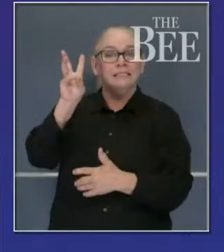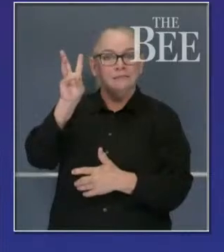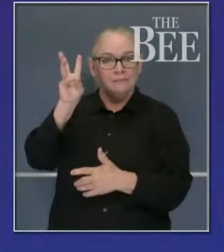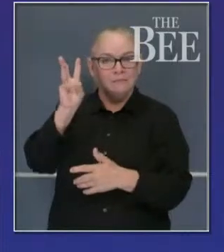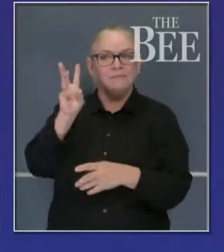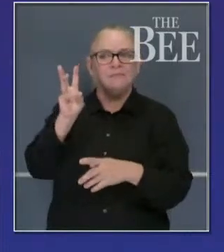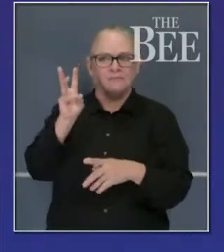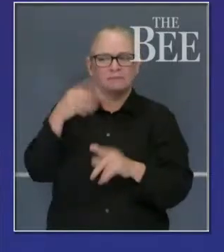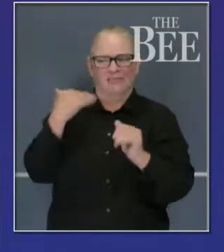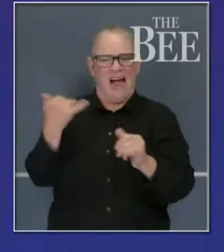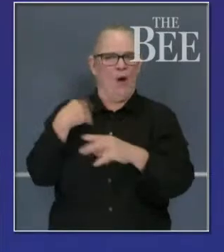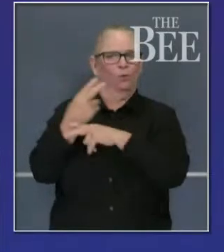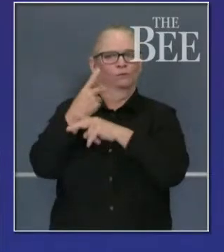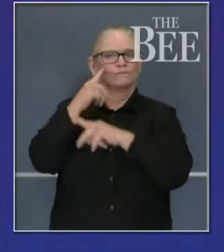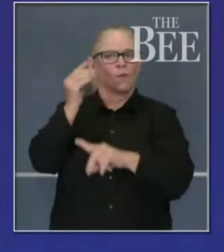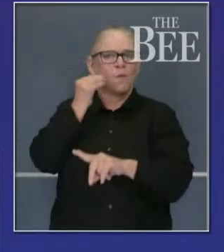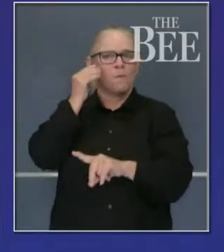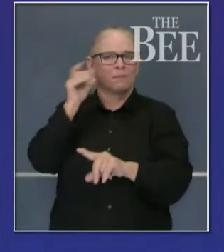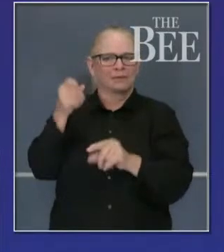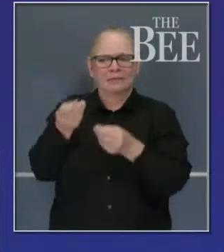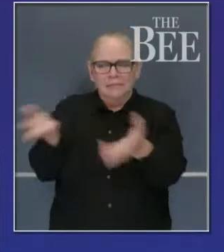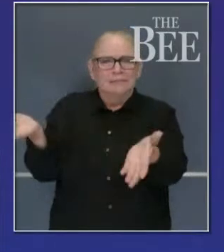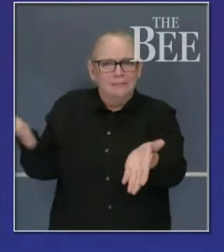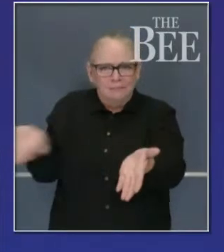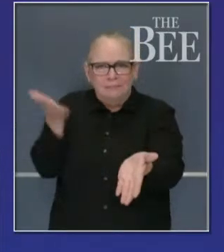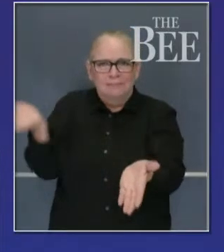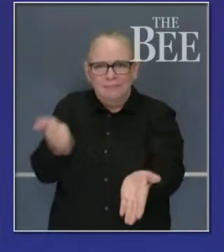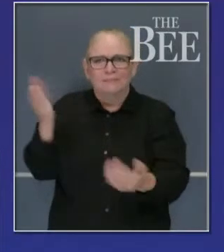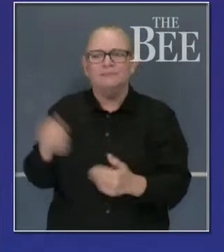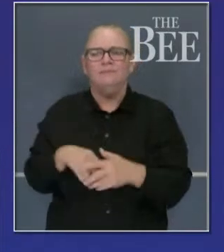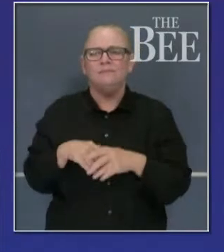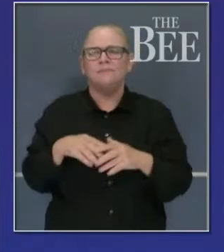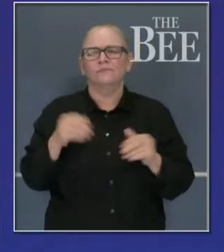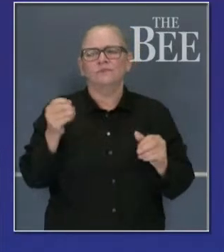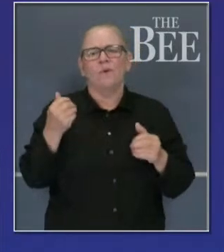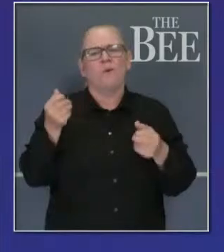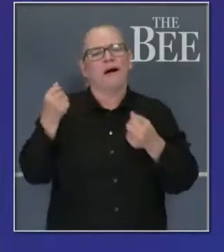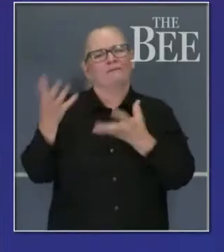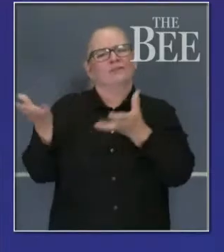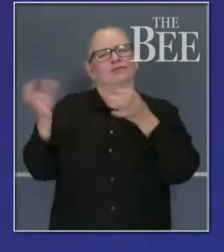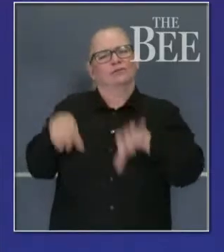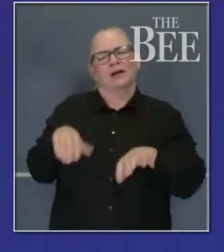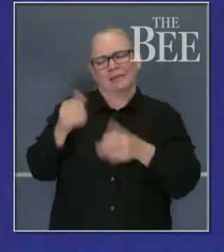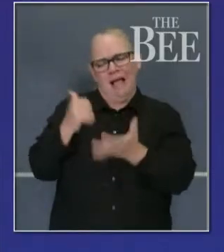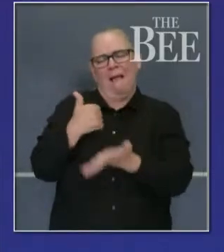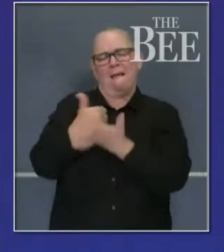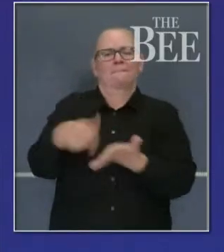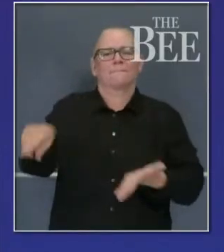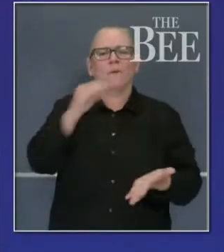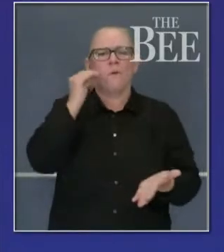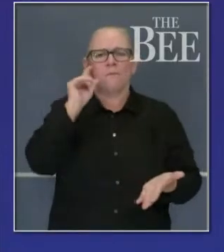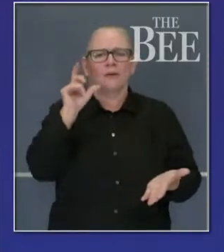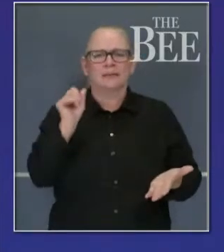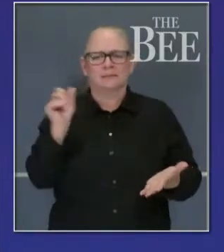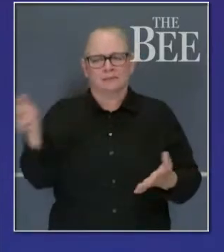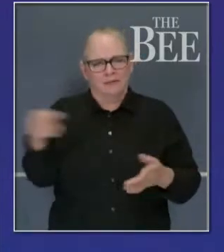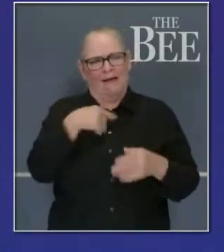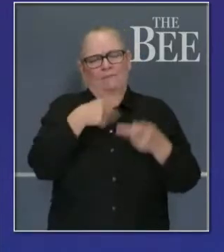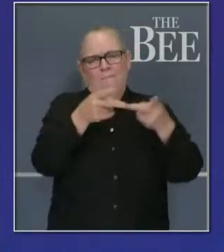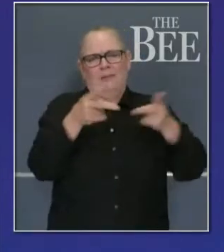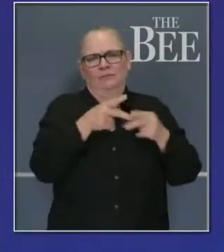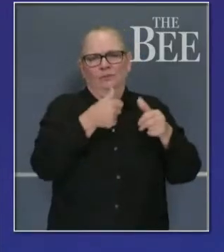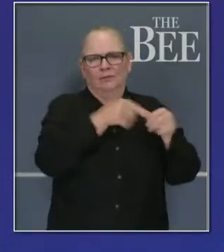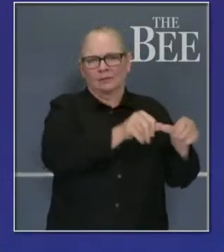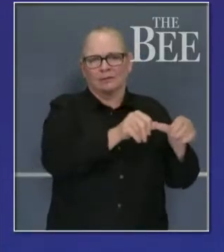currently to provide access and opportunity through a program called Project Room Key to exercise